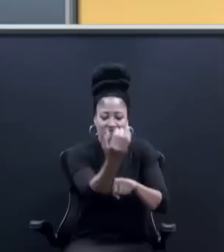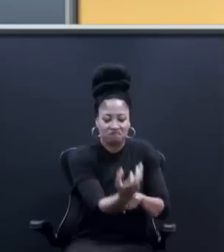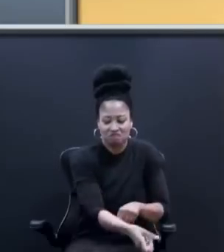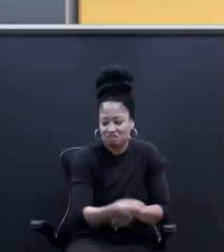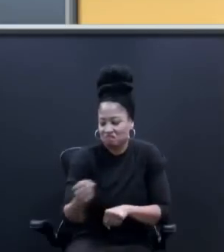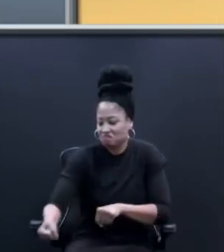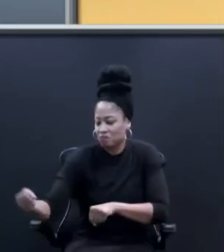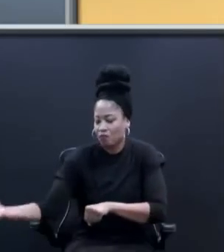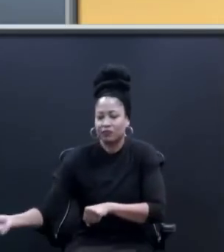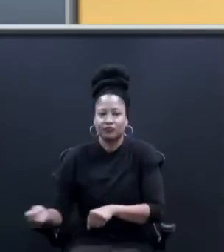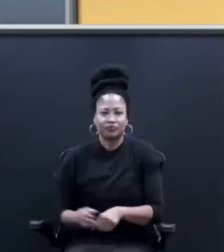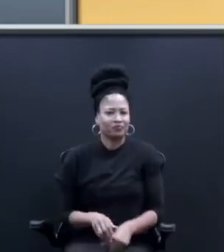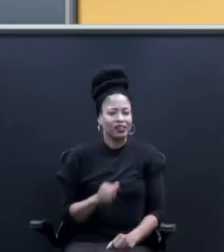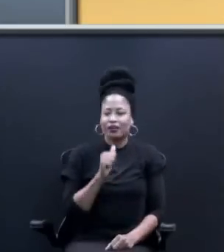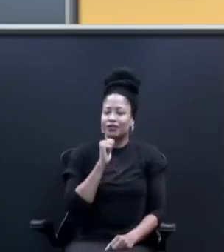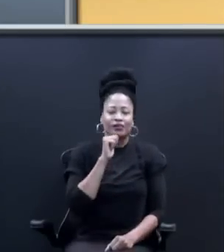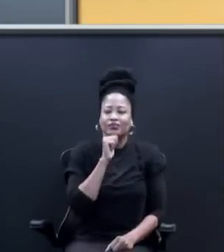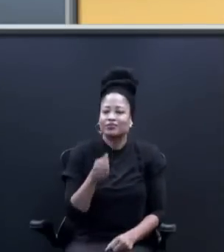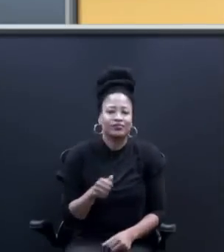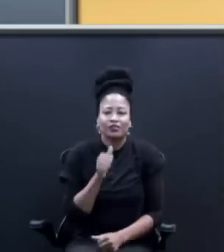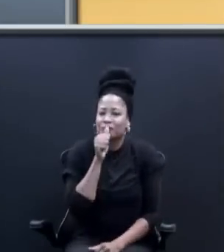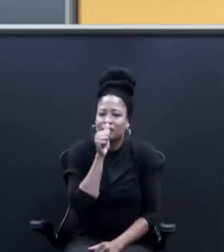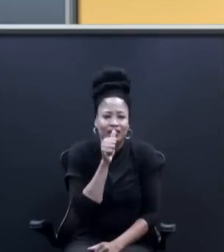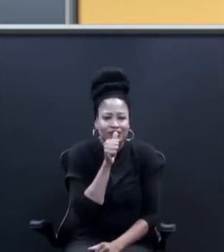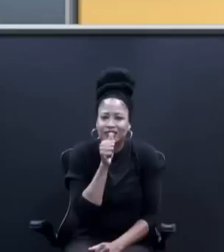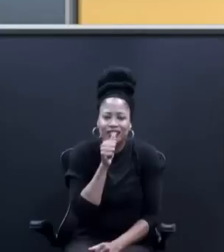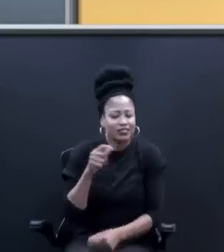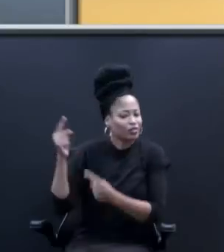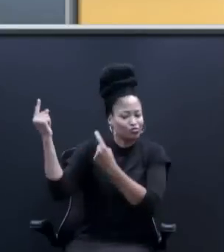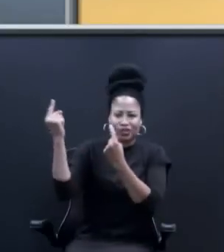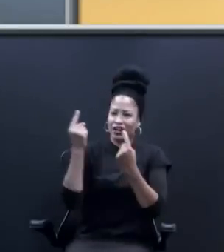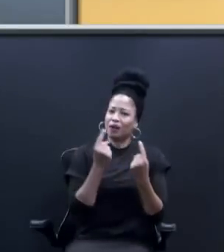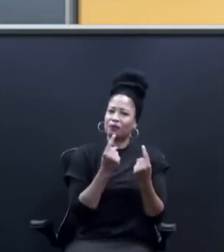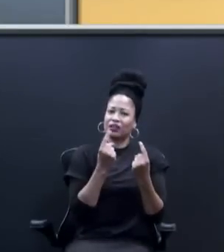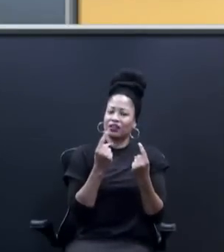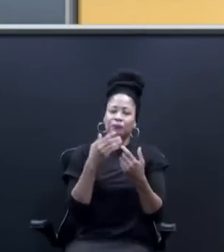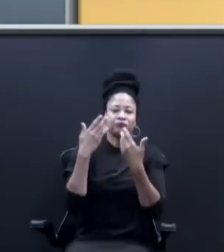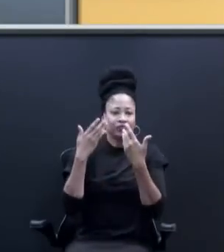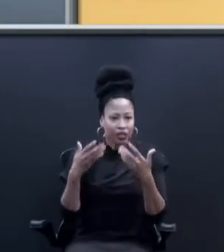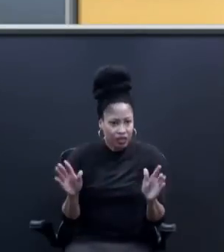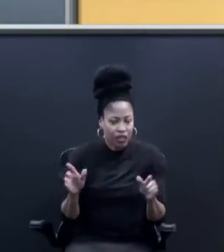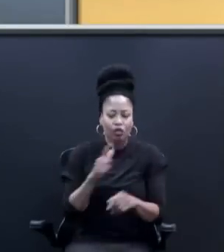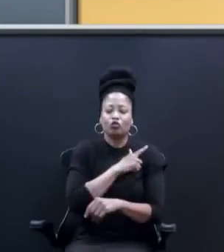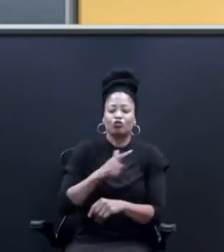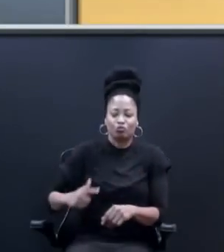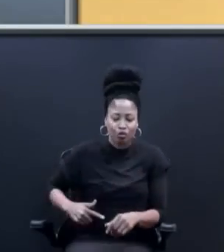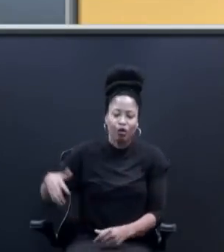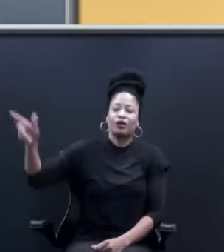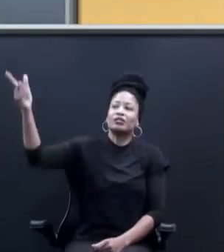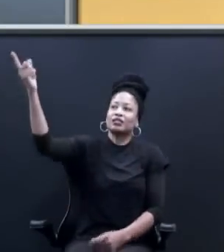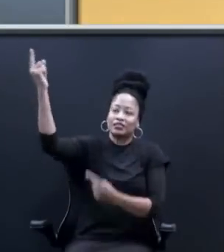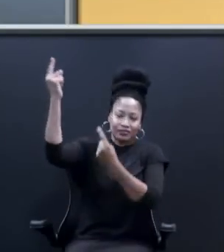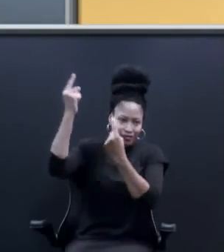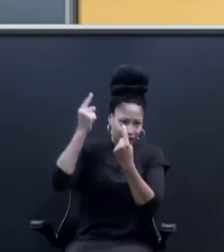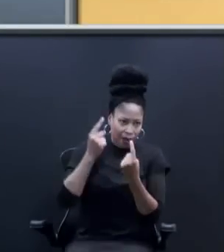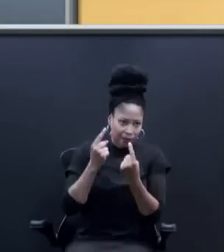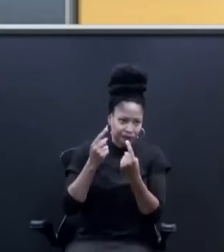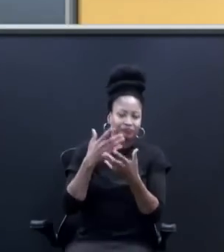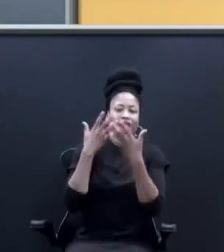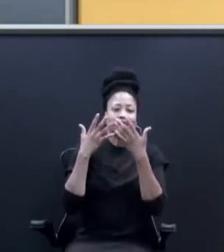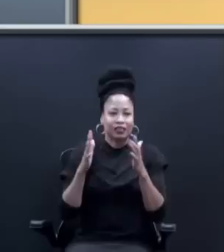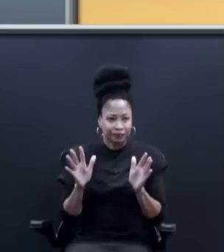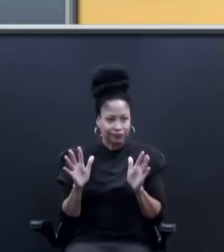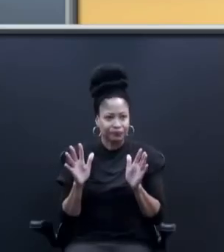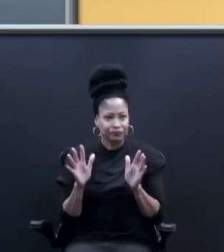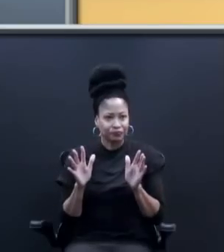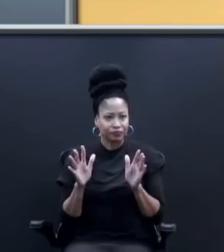So there ain't going to be no secret coming. Then the Lord shall come. And when he come, what's going to happen?